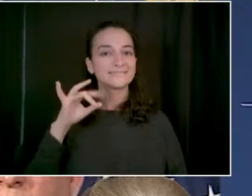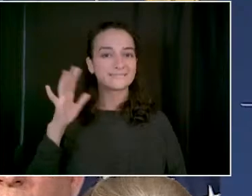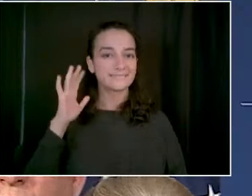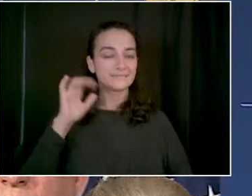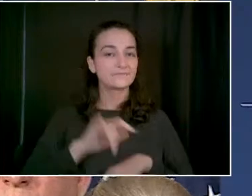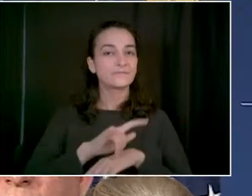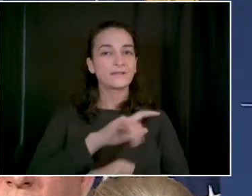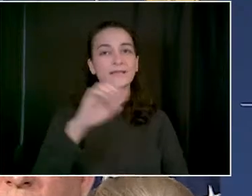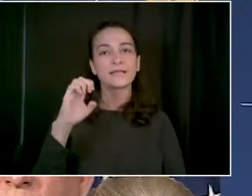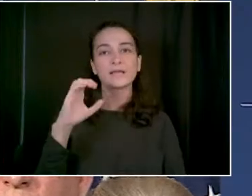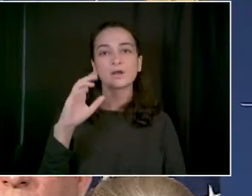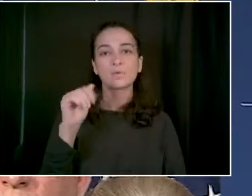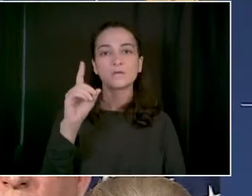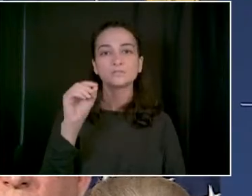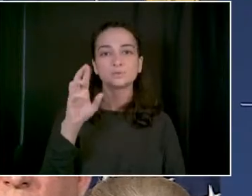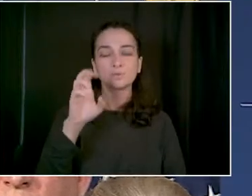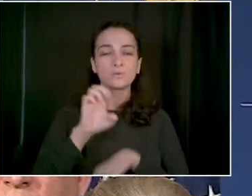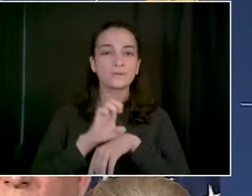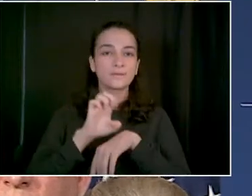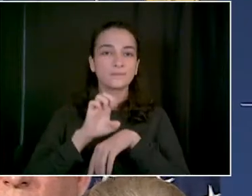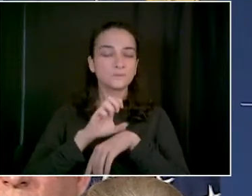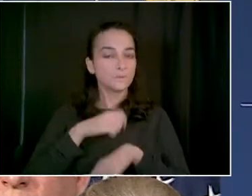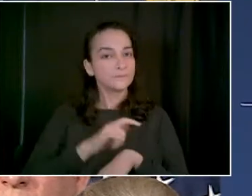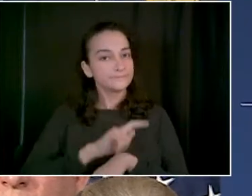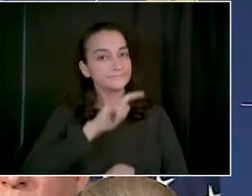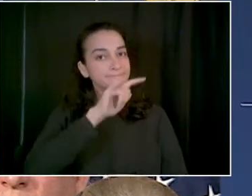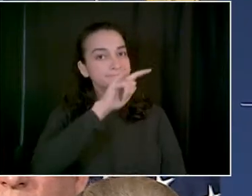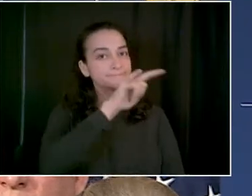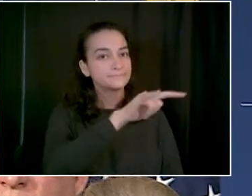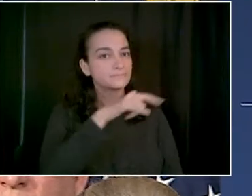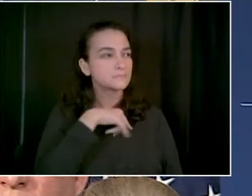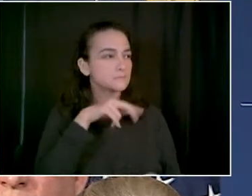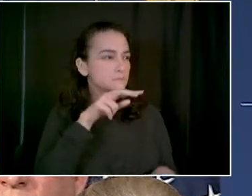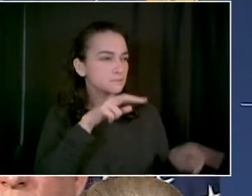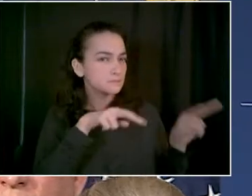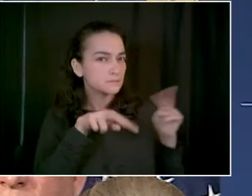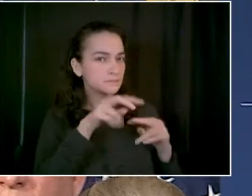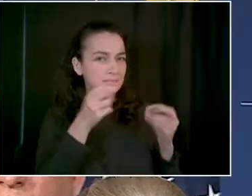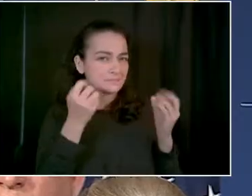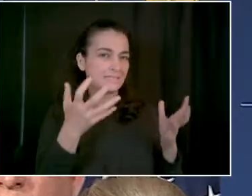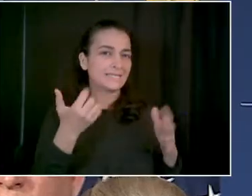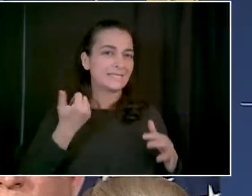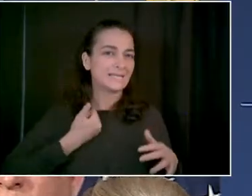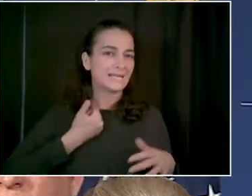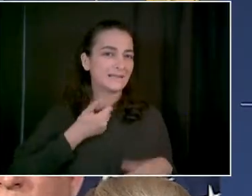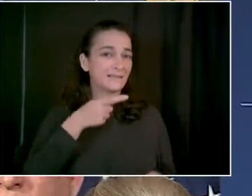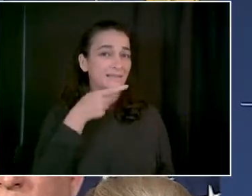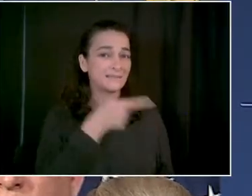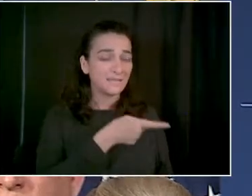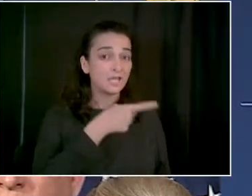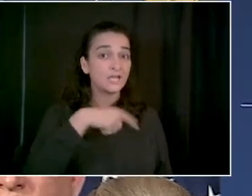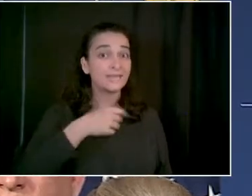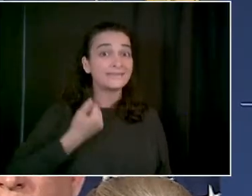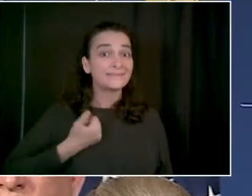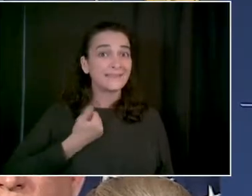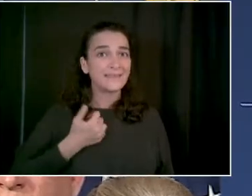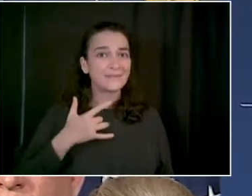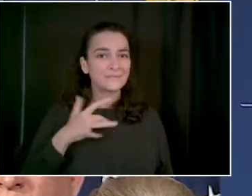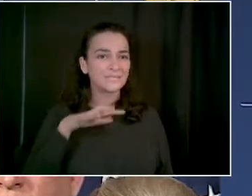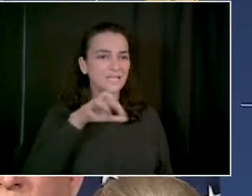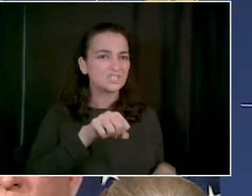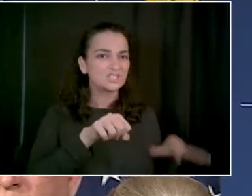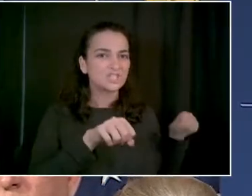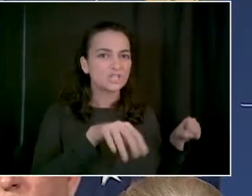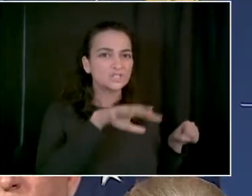over. And when they came to New York and they started to see the tattoos and started to see the gang, they said, this is what we ran from. And they're preying